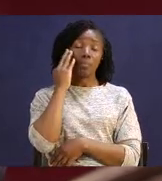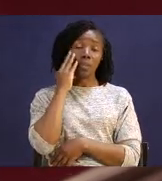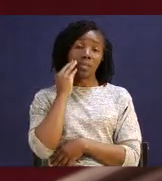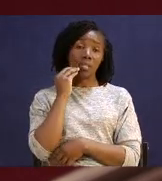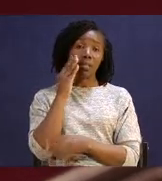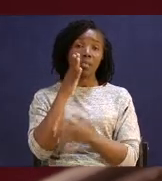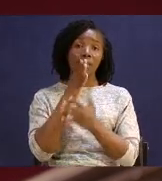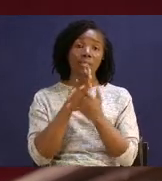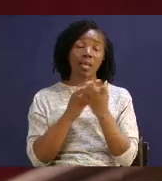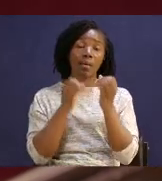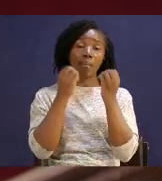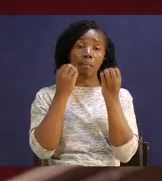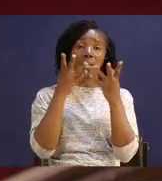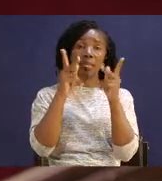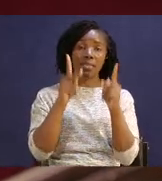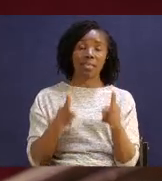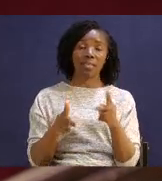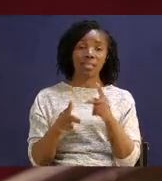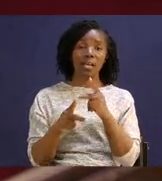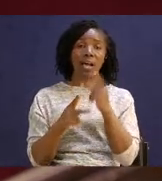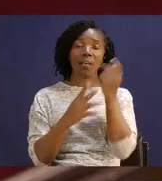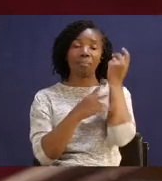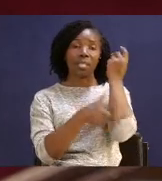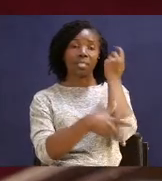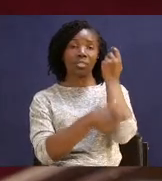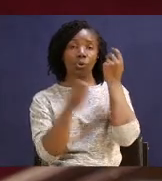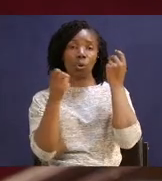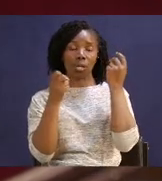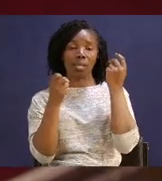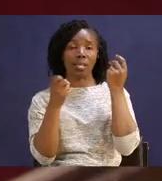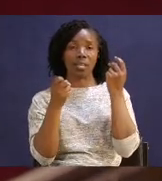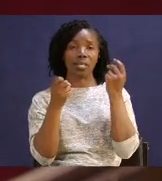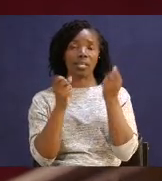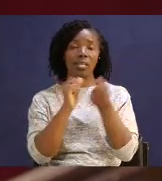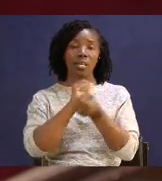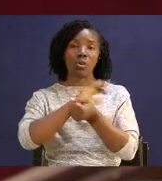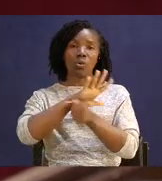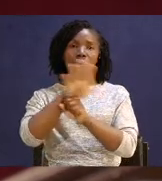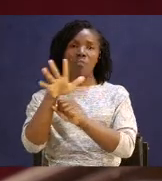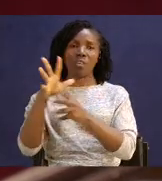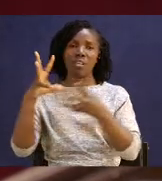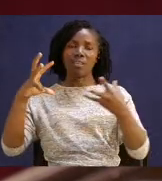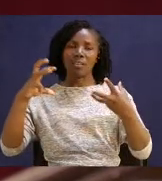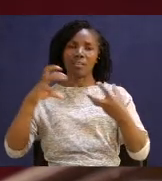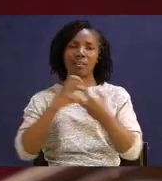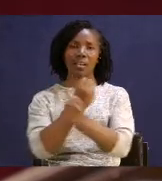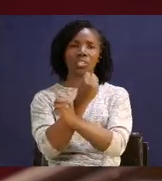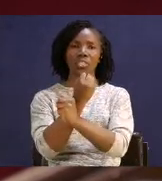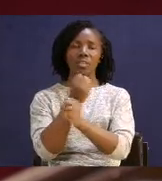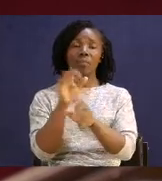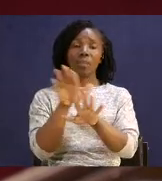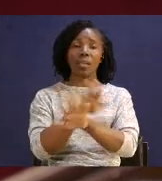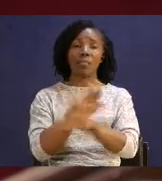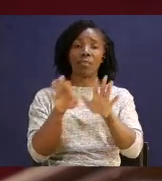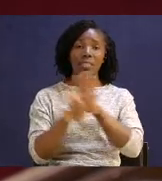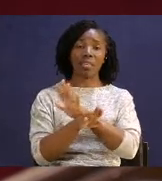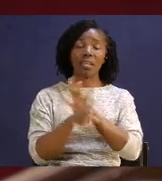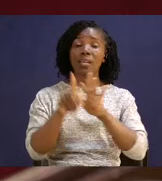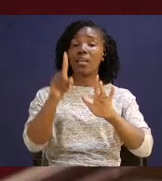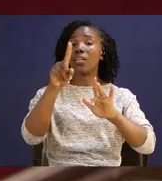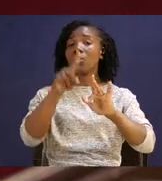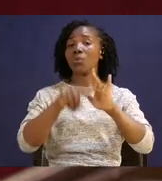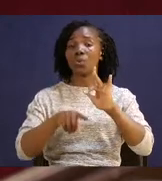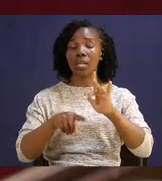Some of you, many things have been taken away from you. Things have been stolen from you. COVID crushed everything, and you cannot rise up since then. Let me tell you